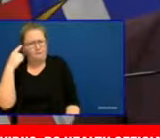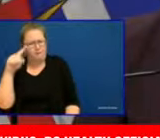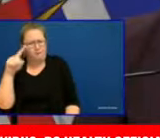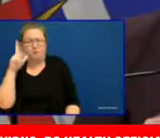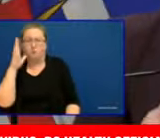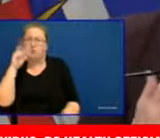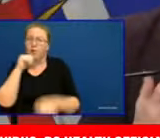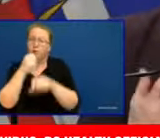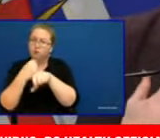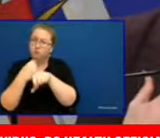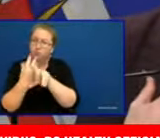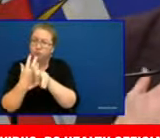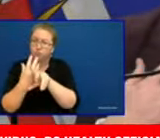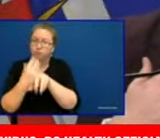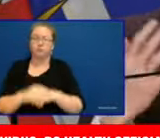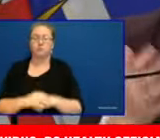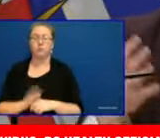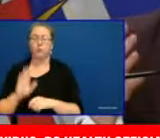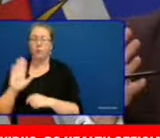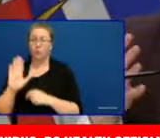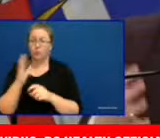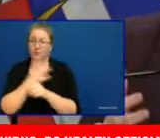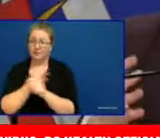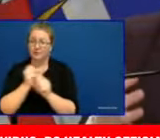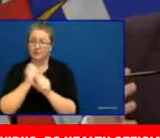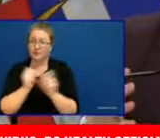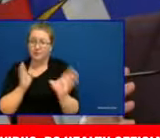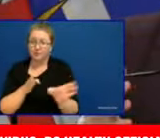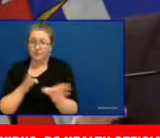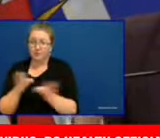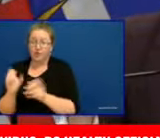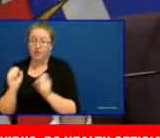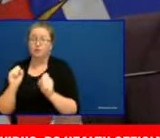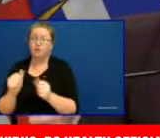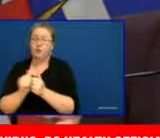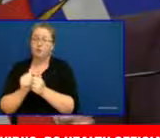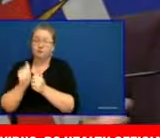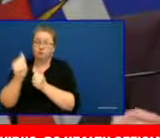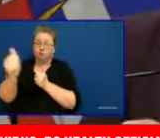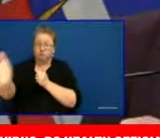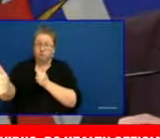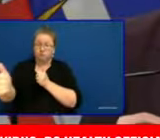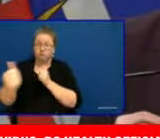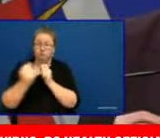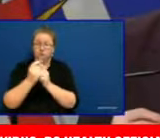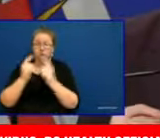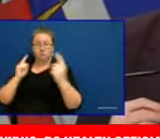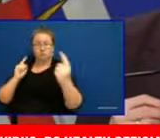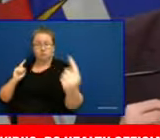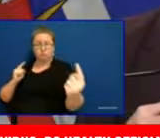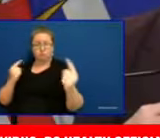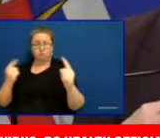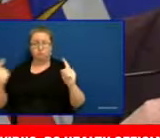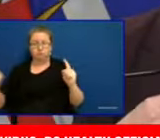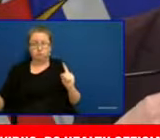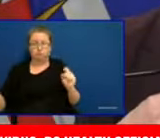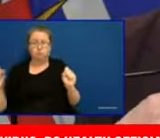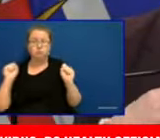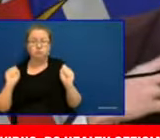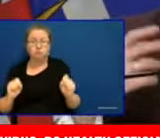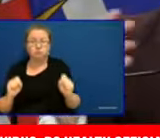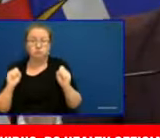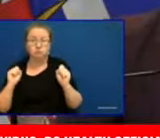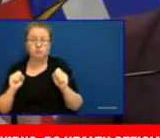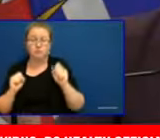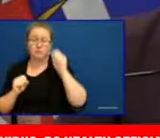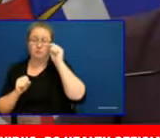need to think about making sure that your business has a COVID safety plan that allows people to maintain their distances. And for many, that will